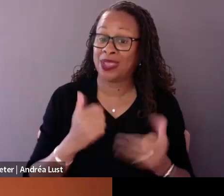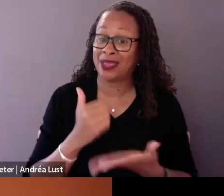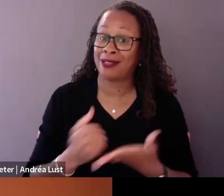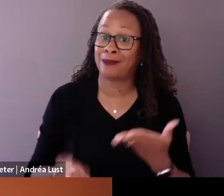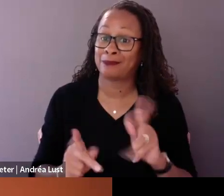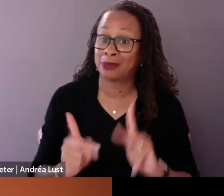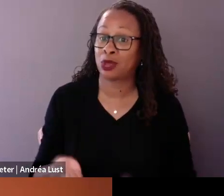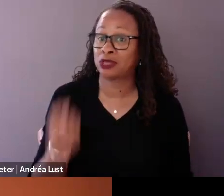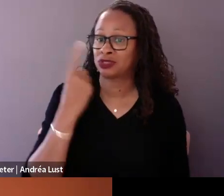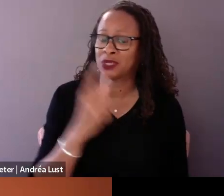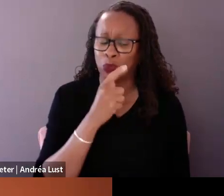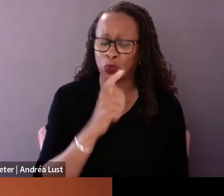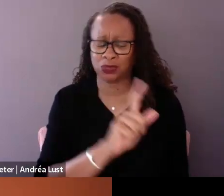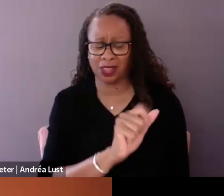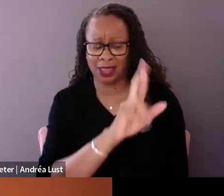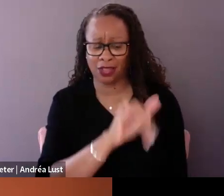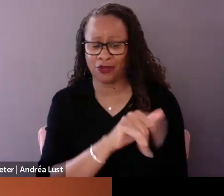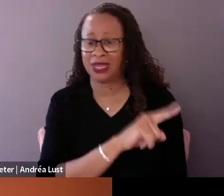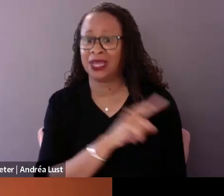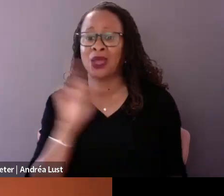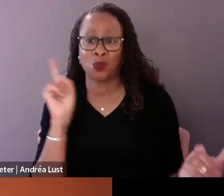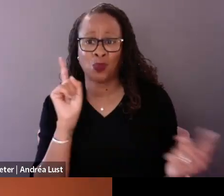understand who Larry was when the students met them